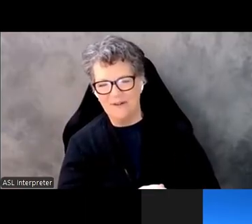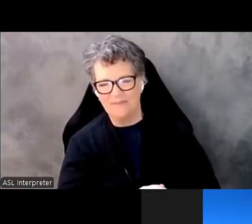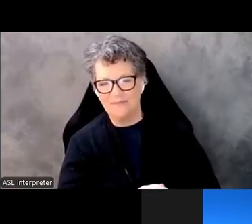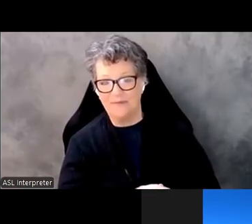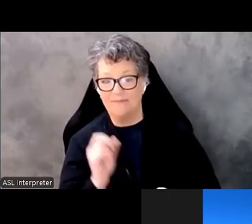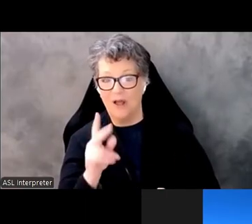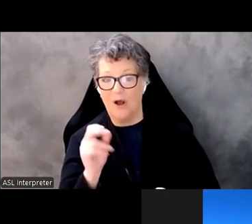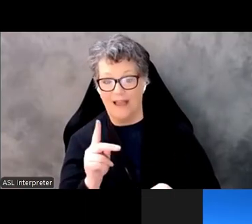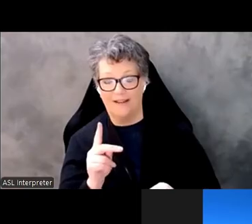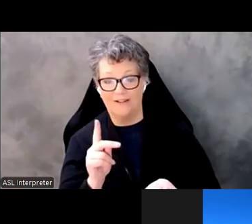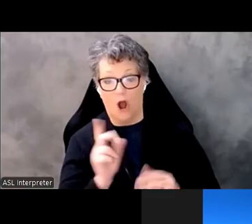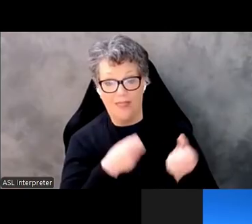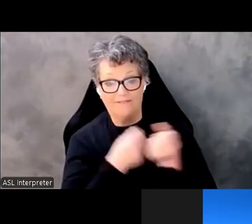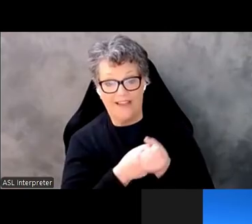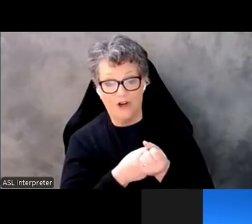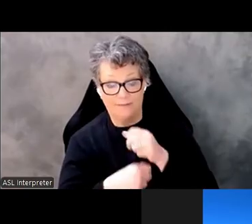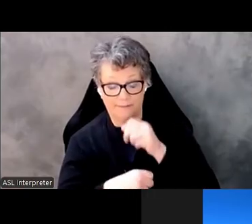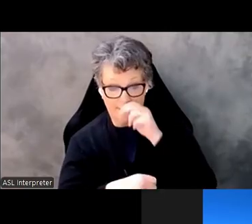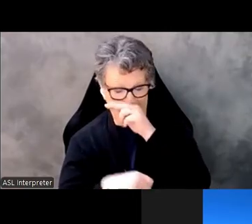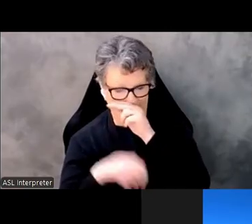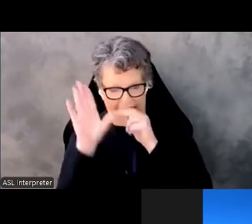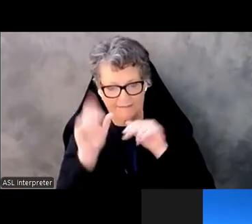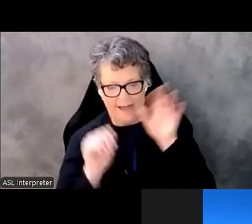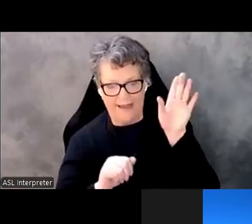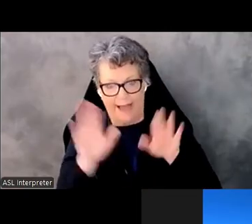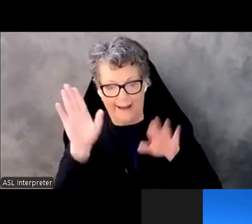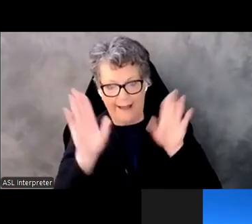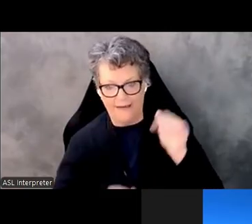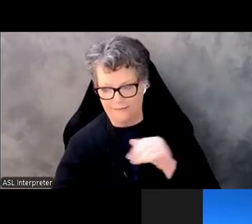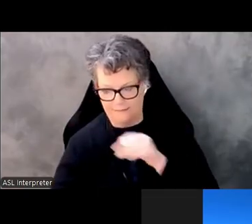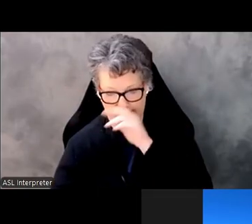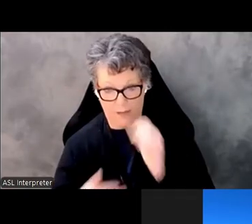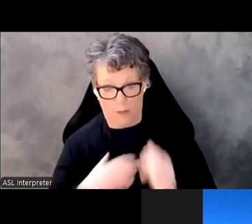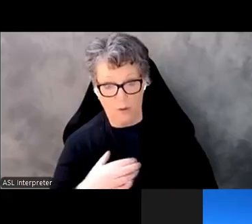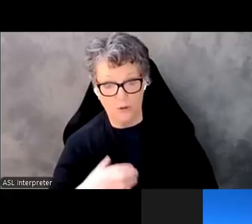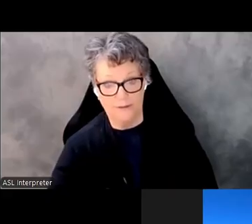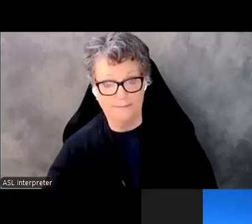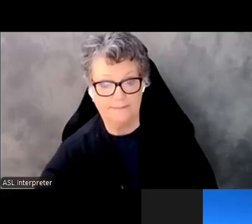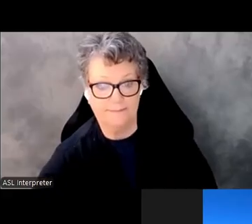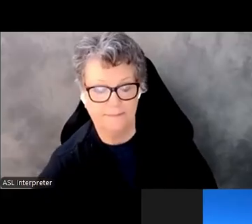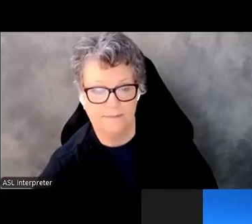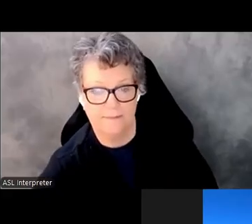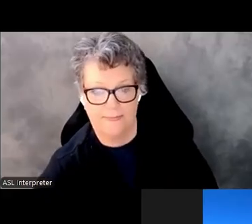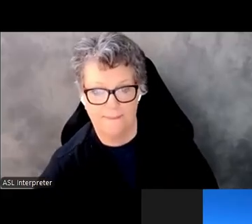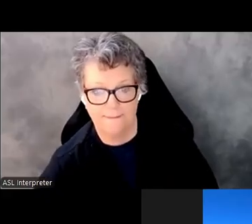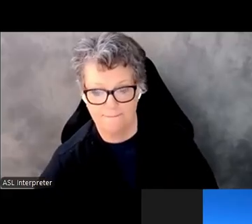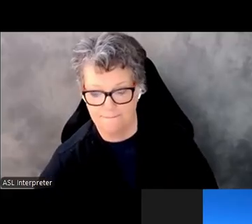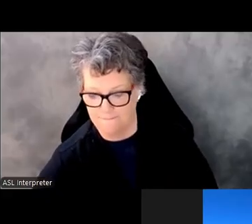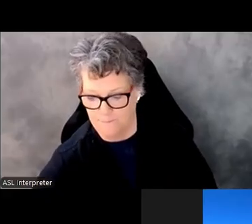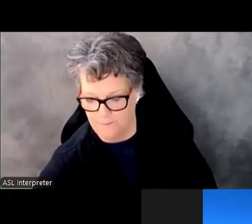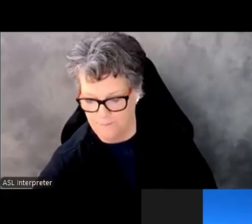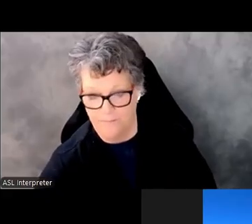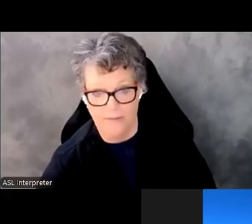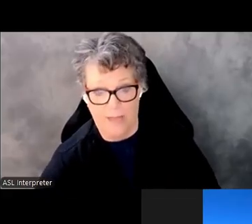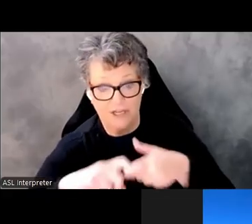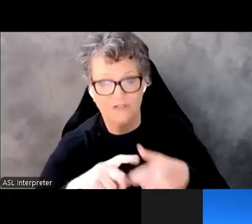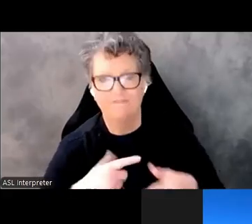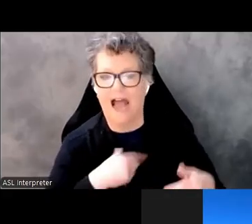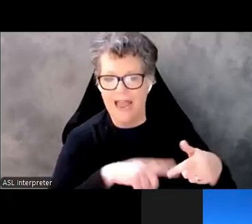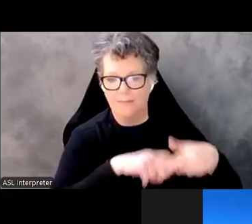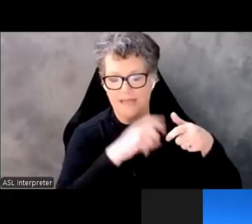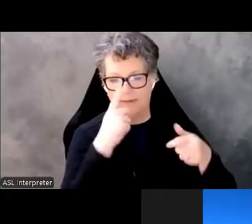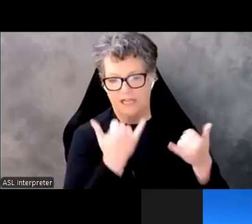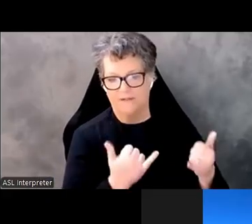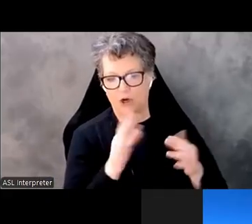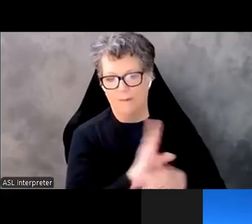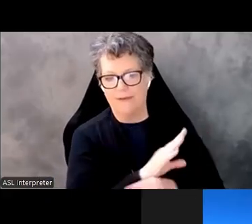Okay, all in favor? Aye. Aye. Any opposed? Any abstentions? Yeah, I abstain due to current